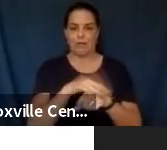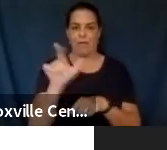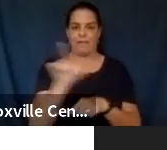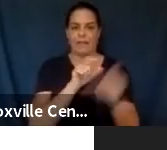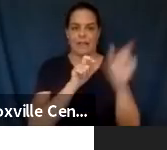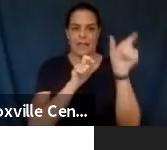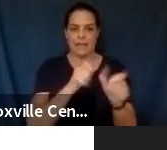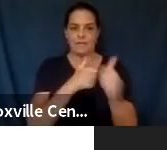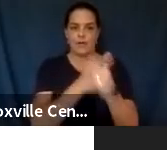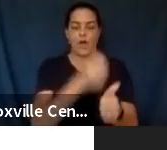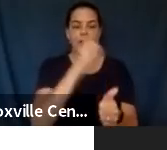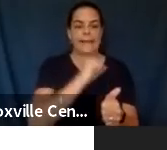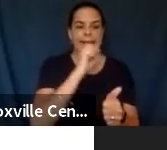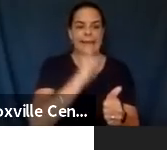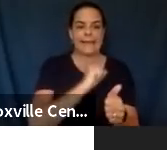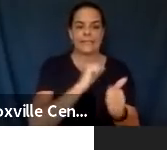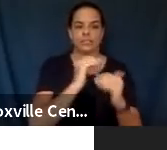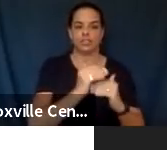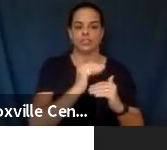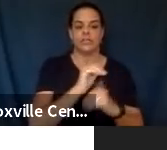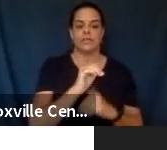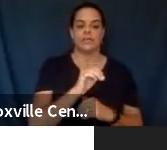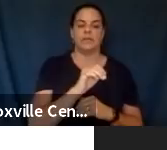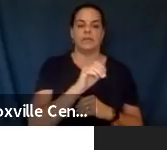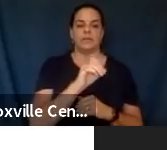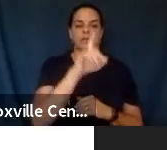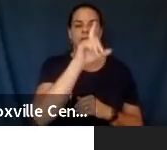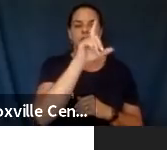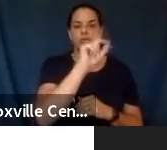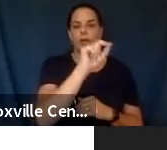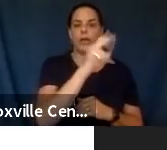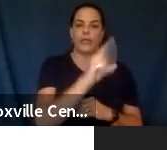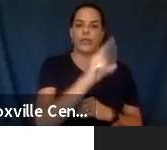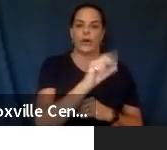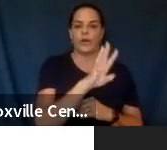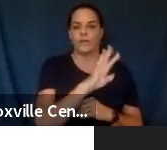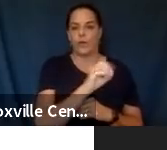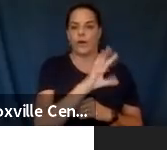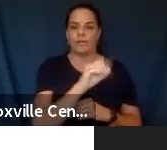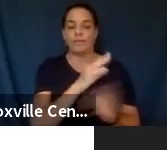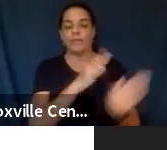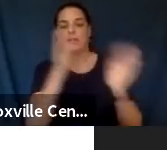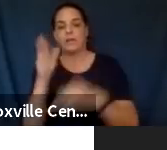by age, by decade of age. And then our hospitalizations are on the right.